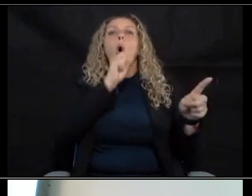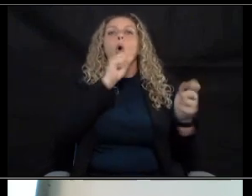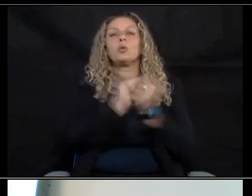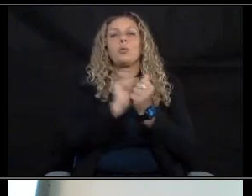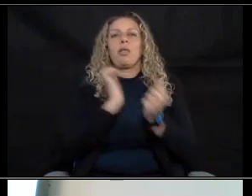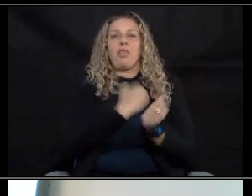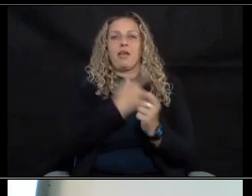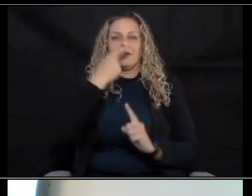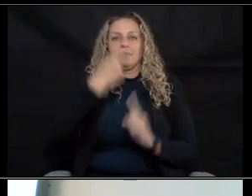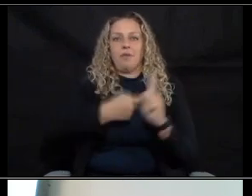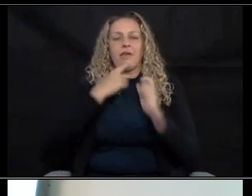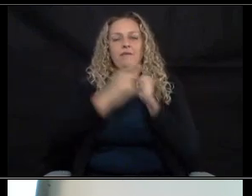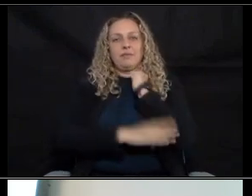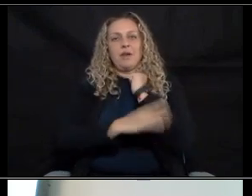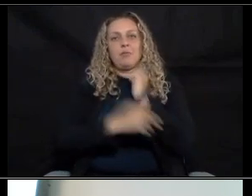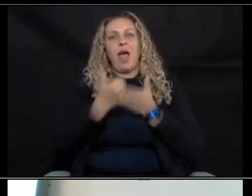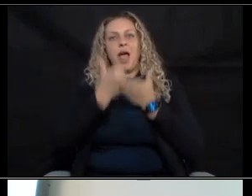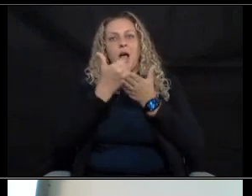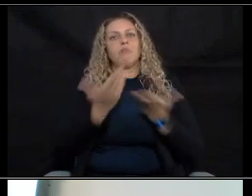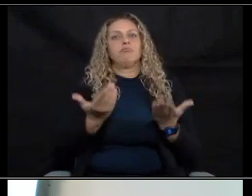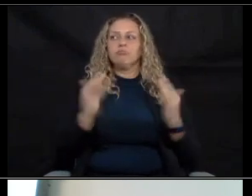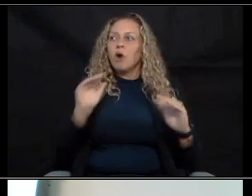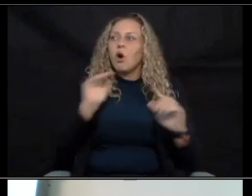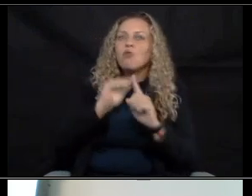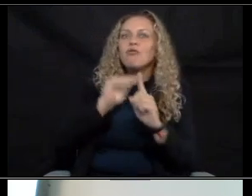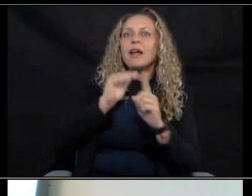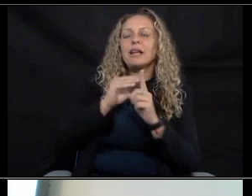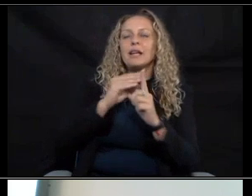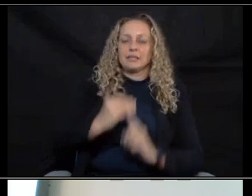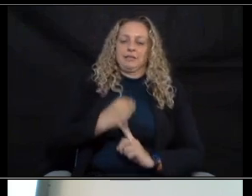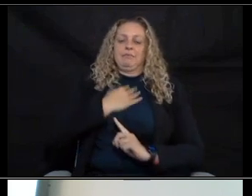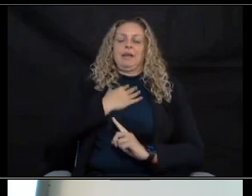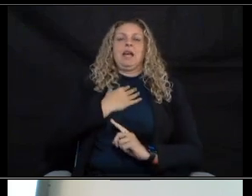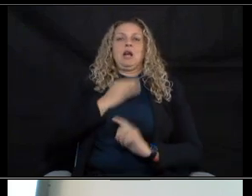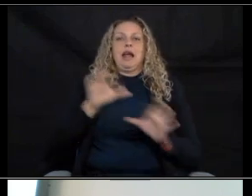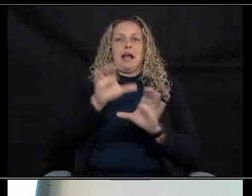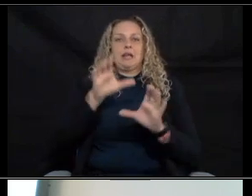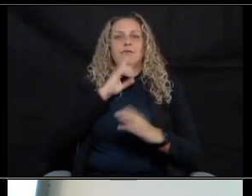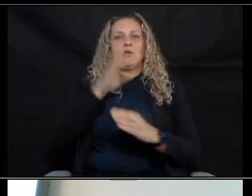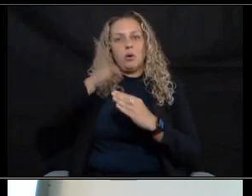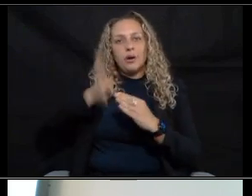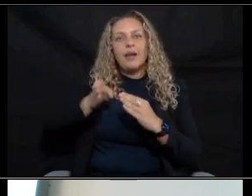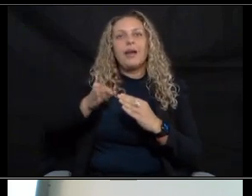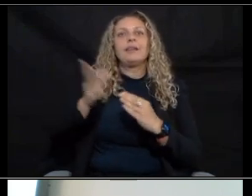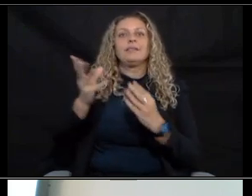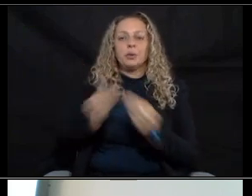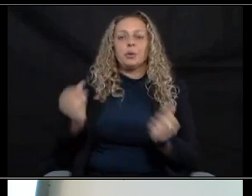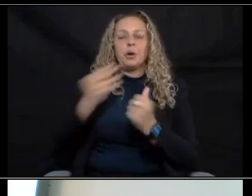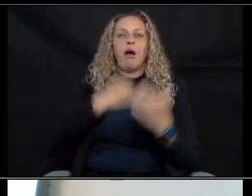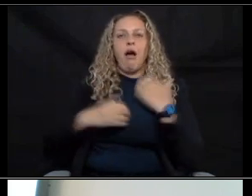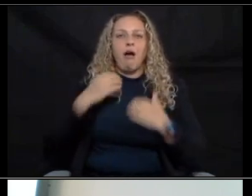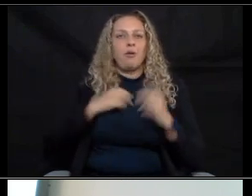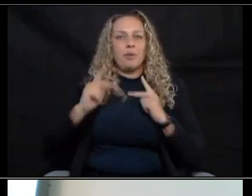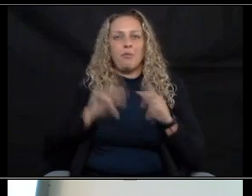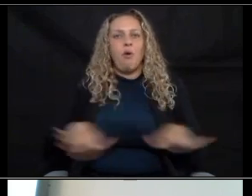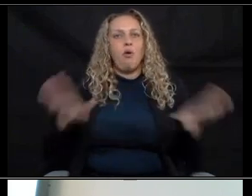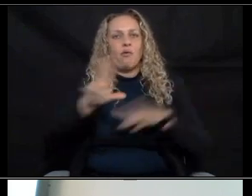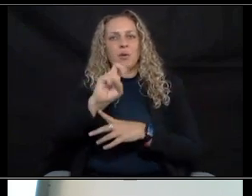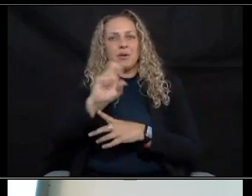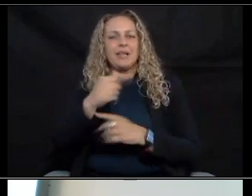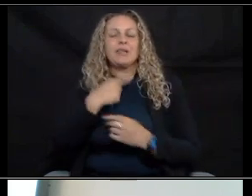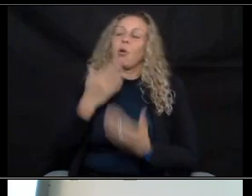September to help raise awareness and inspire action towards ending hunger in the United States. And so thank you to the city of